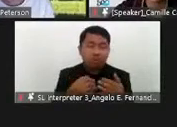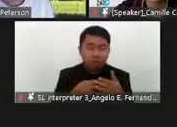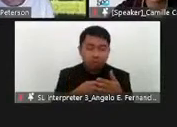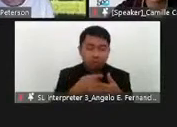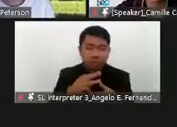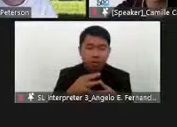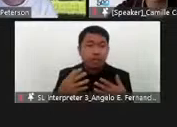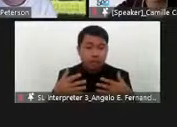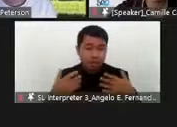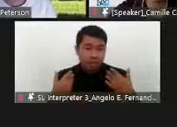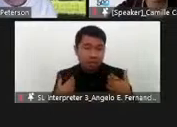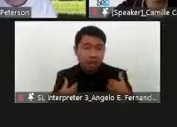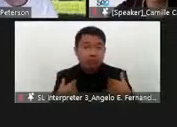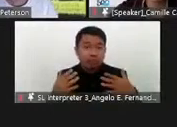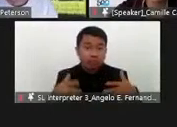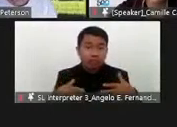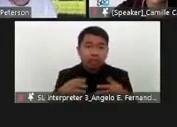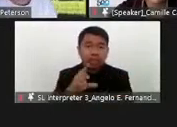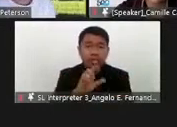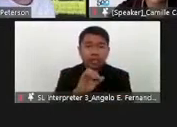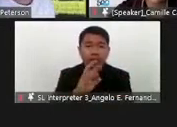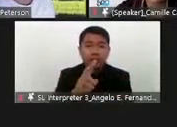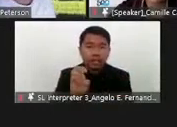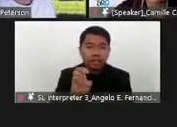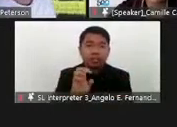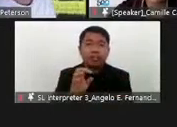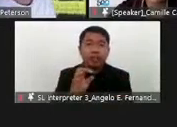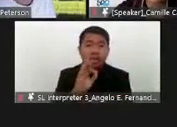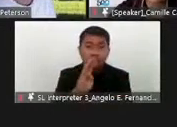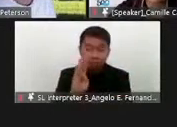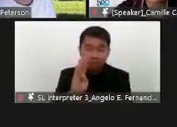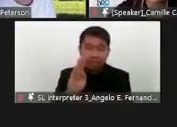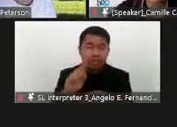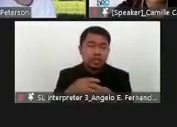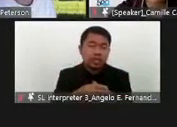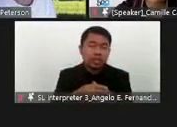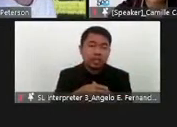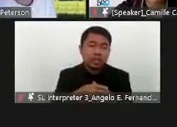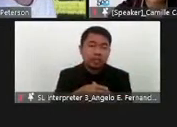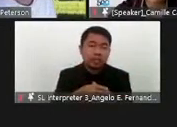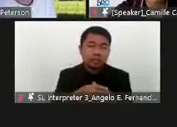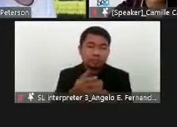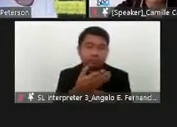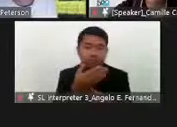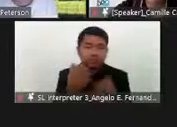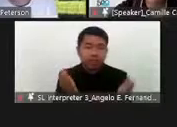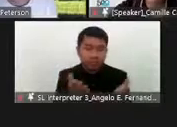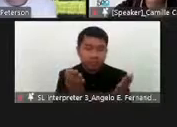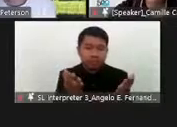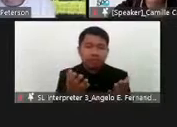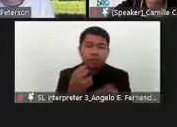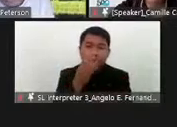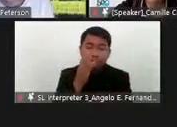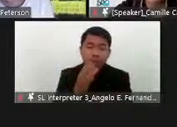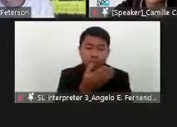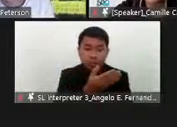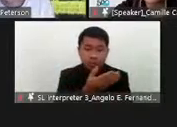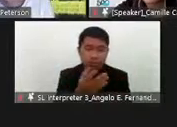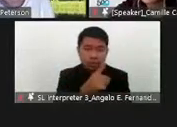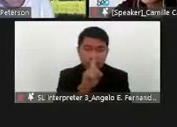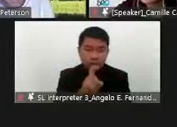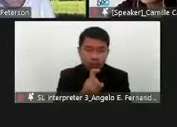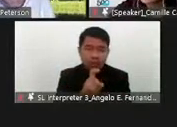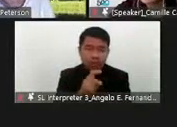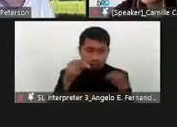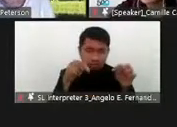live on numerous Facebook pages, and we encourage you to send in your questions here on the